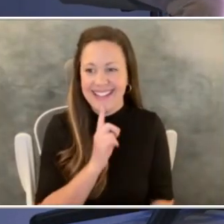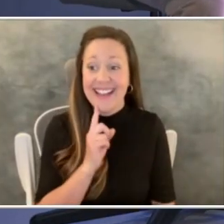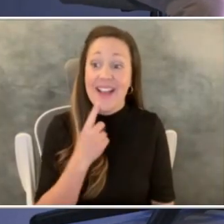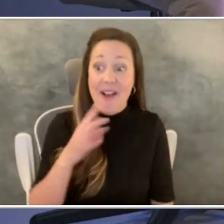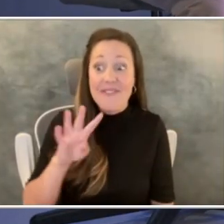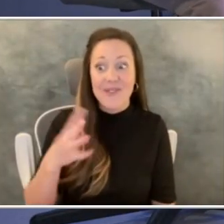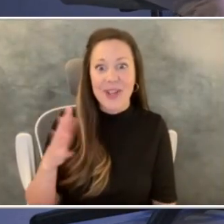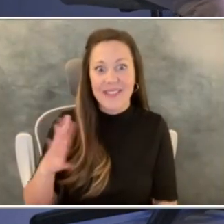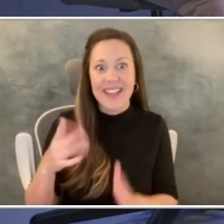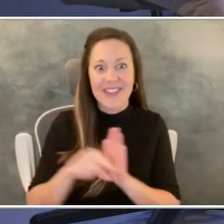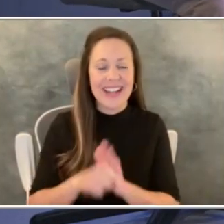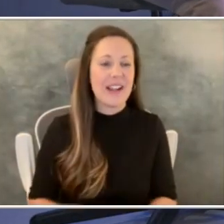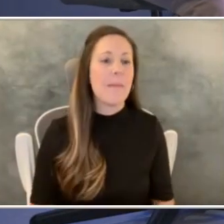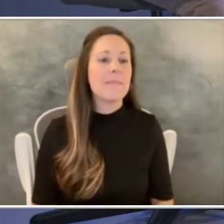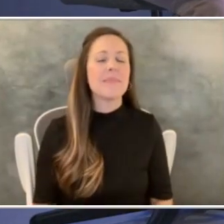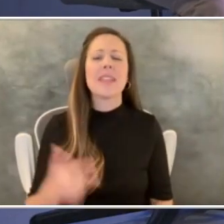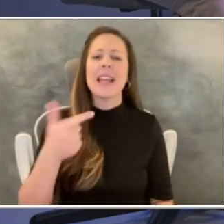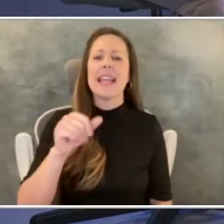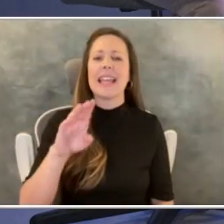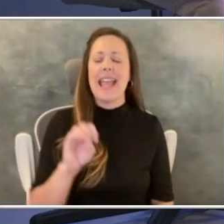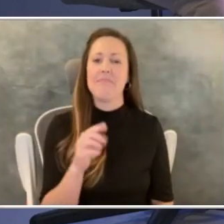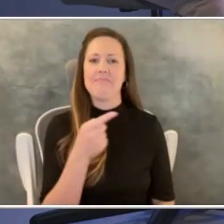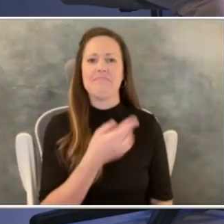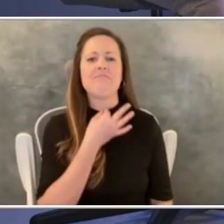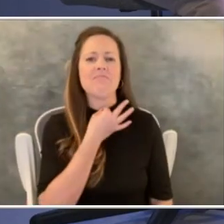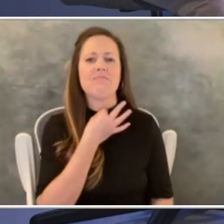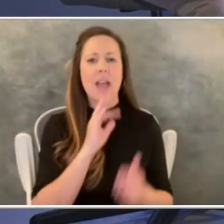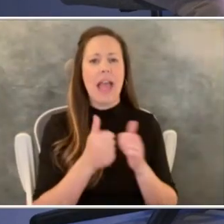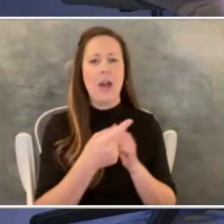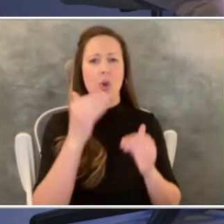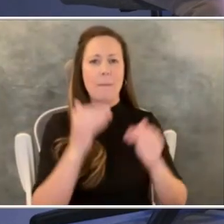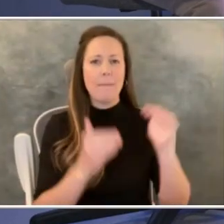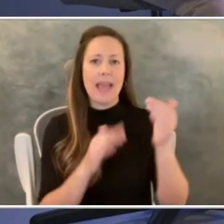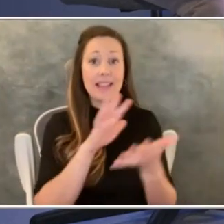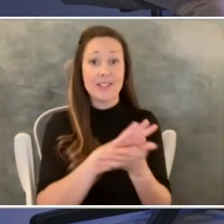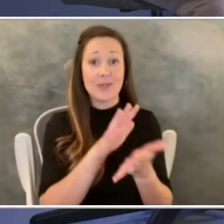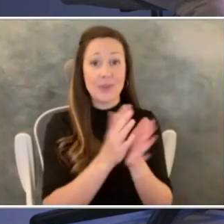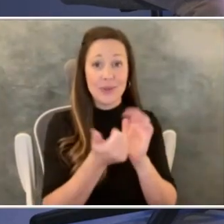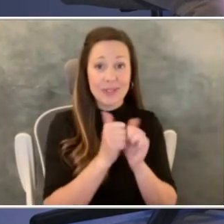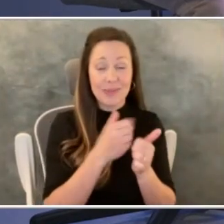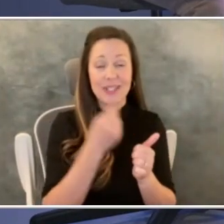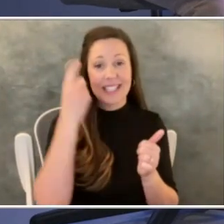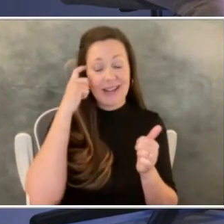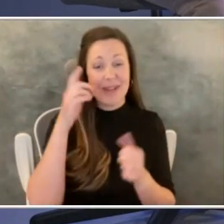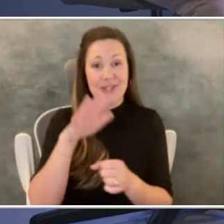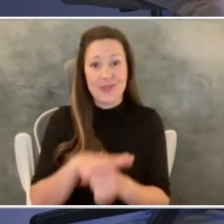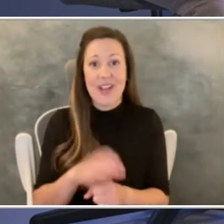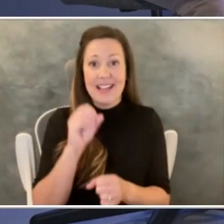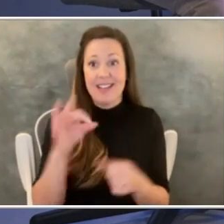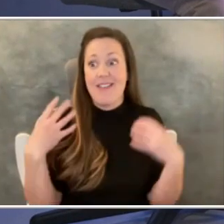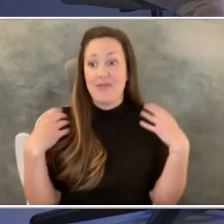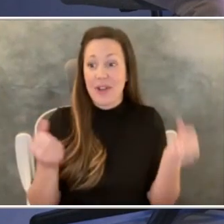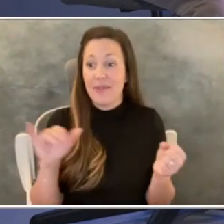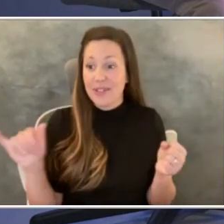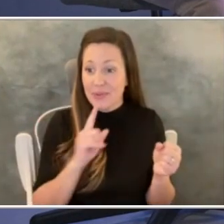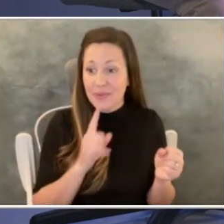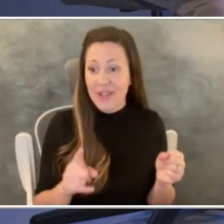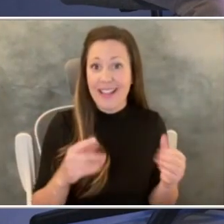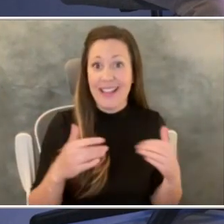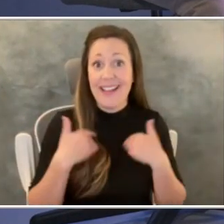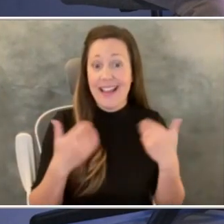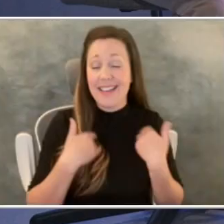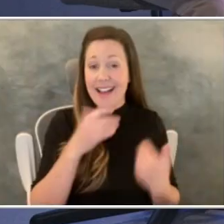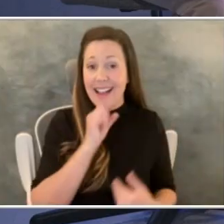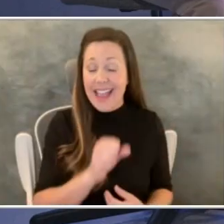Gabe, Ellen wants to know, how do you balance school sports and the mental stress of recovering at such a young age? And